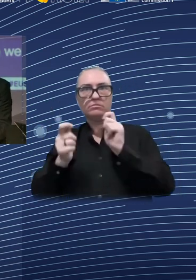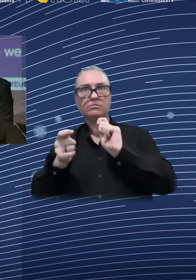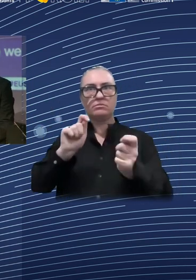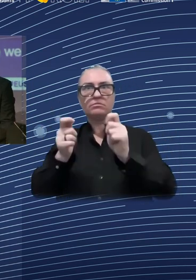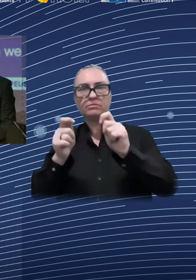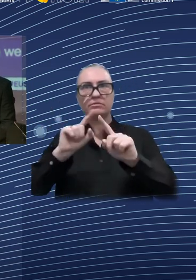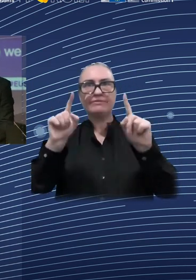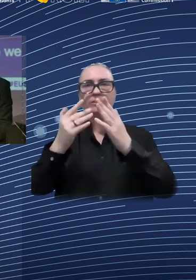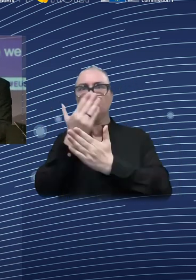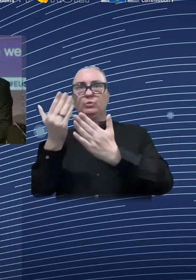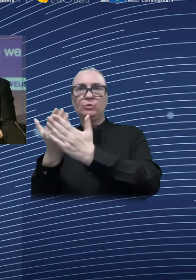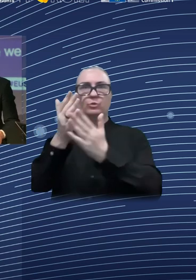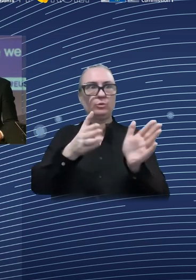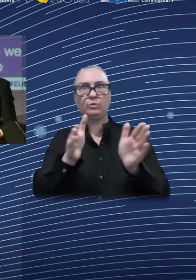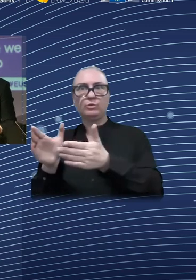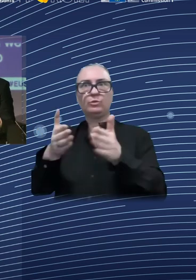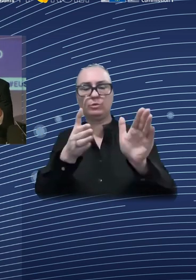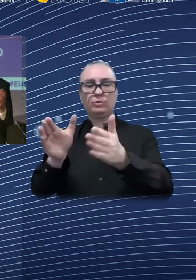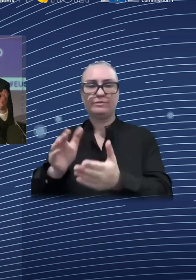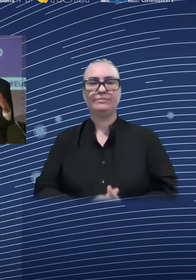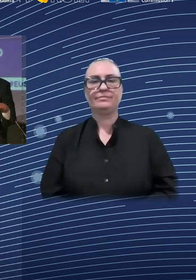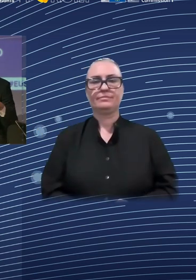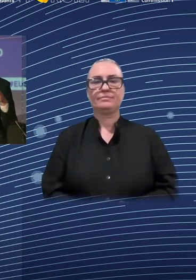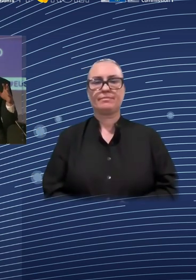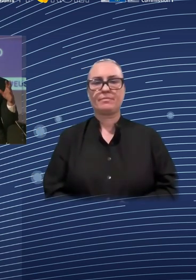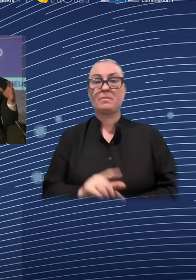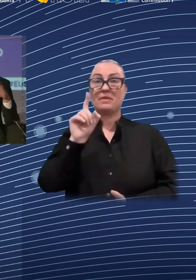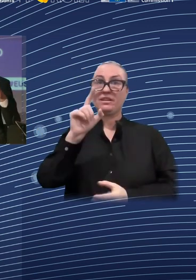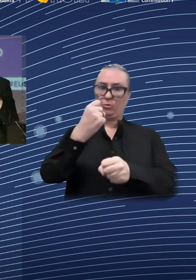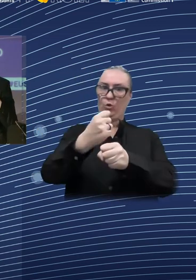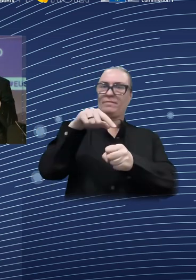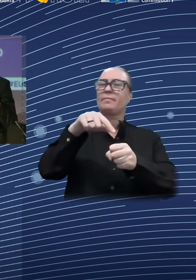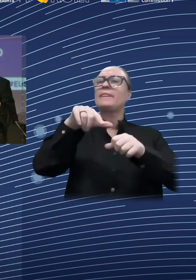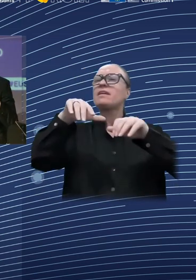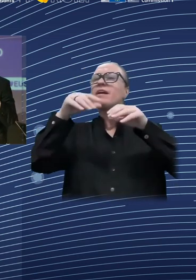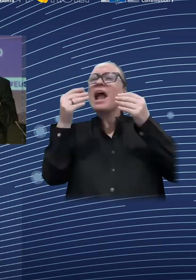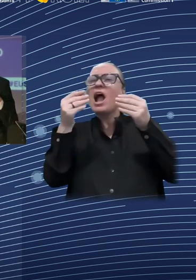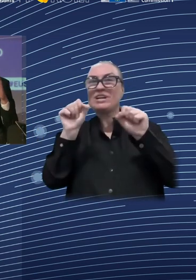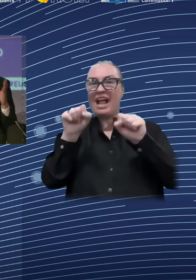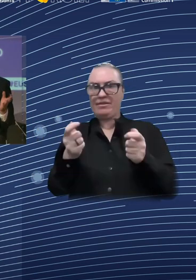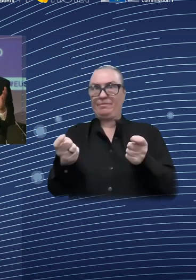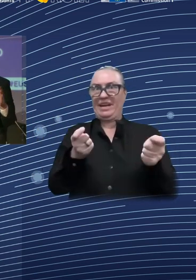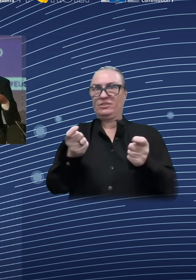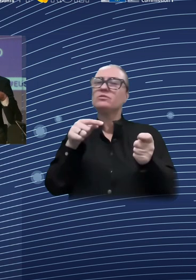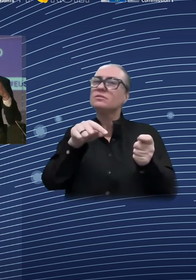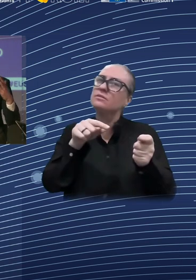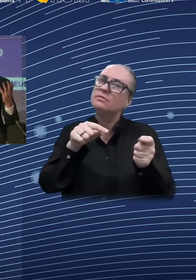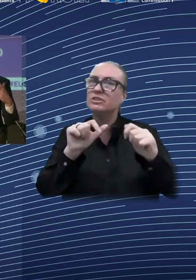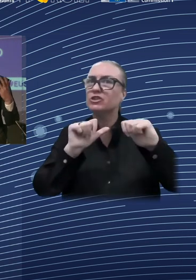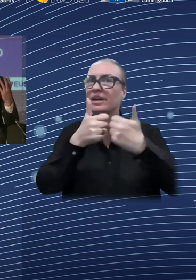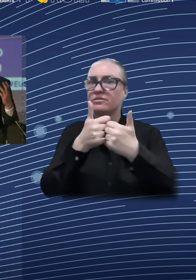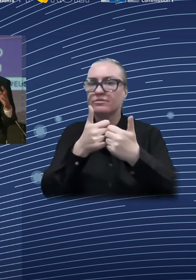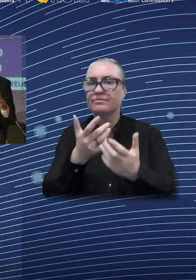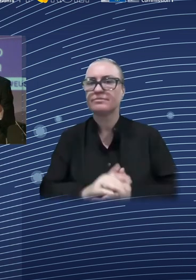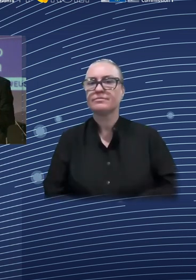it's also relevant to say that when we talk about digitalization, it's such a complex process for a company